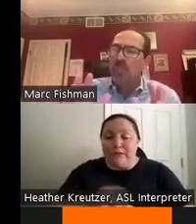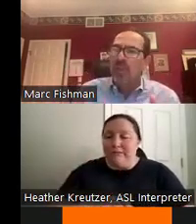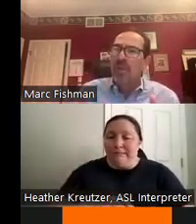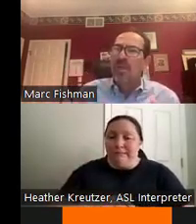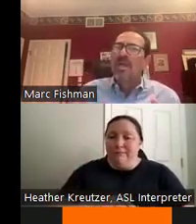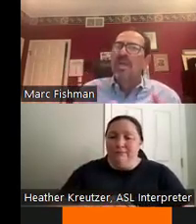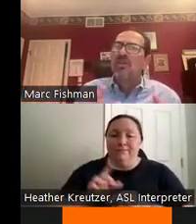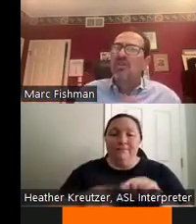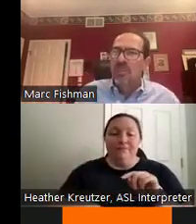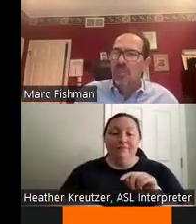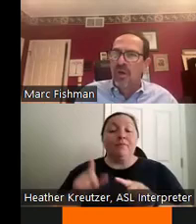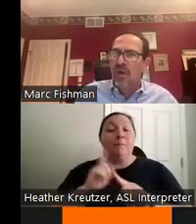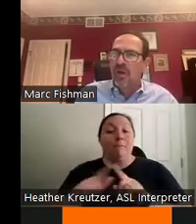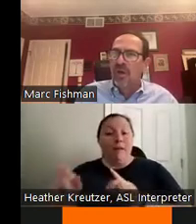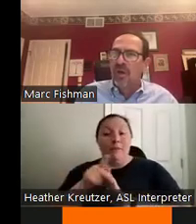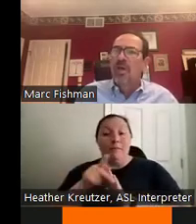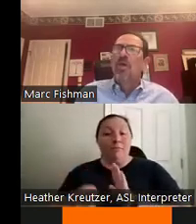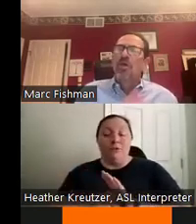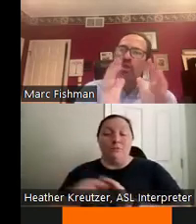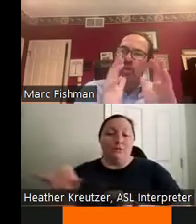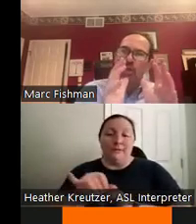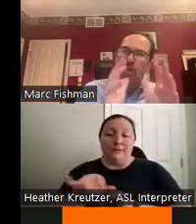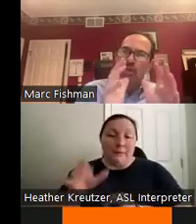the principle is similar.